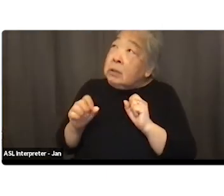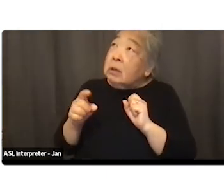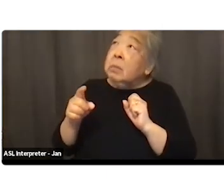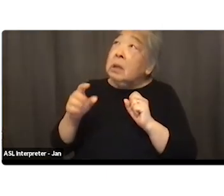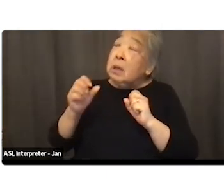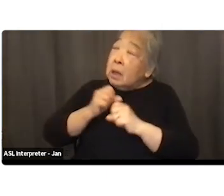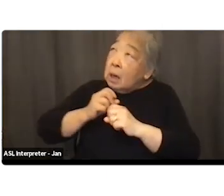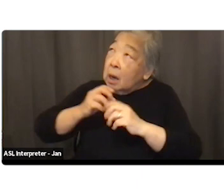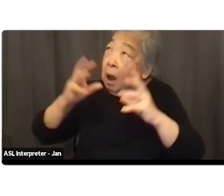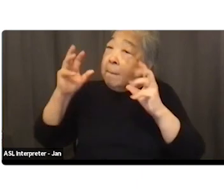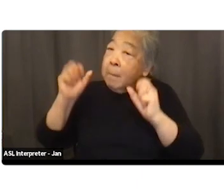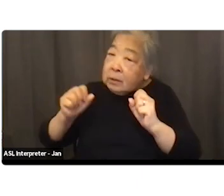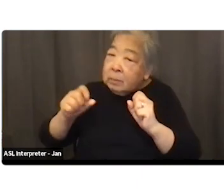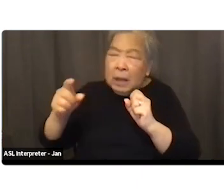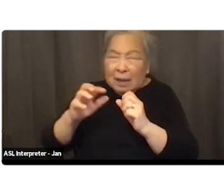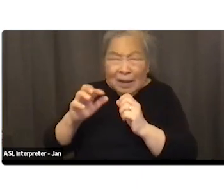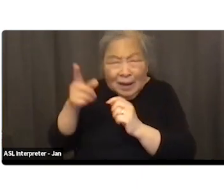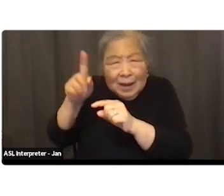So,